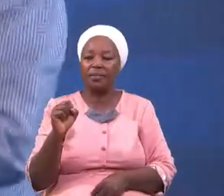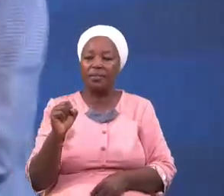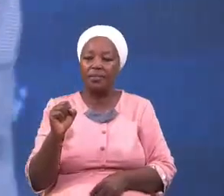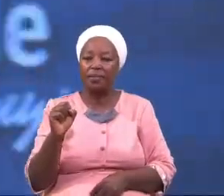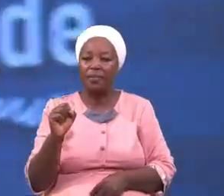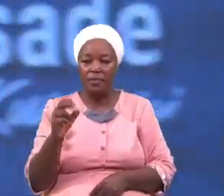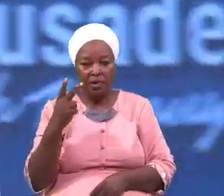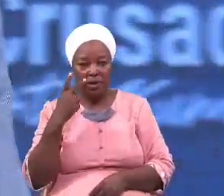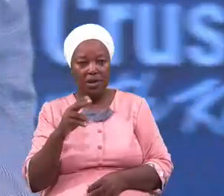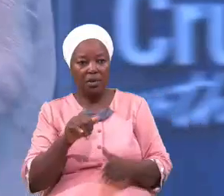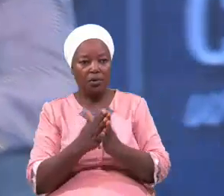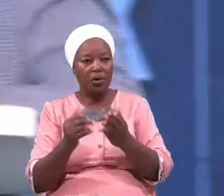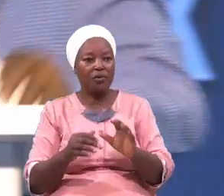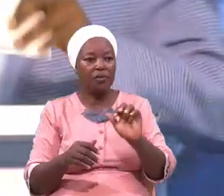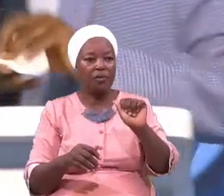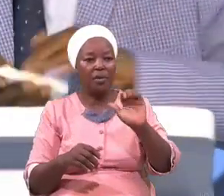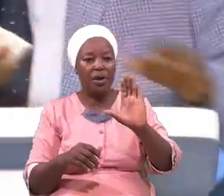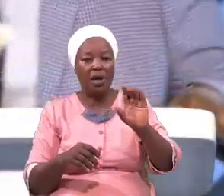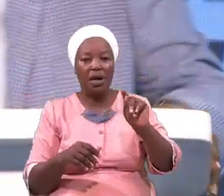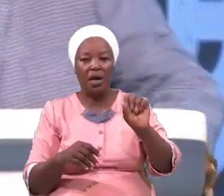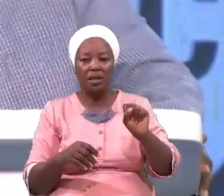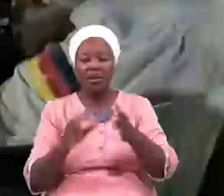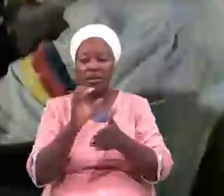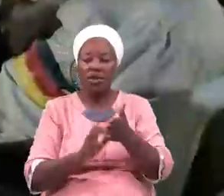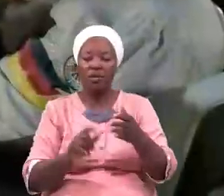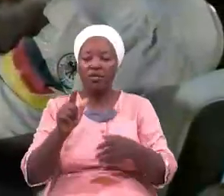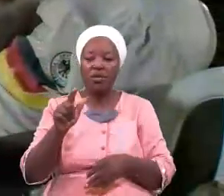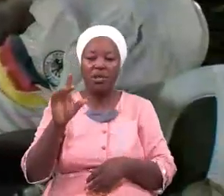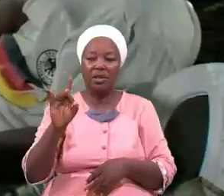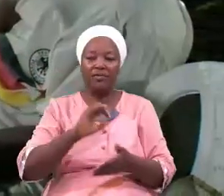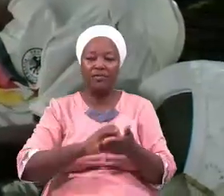And look at Acts chapter 27, verse 25.